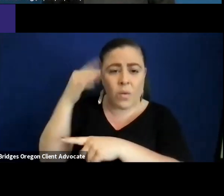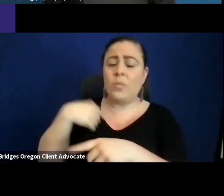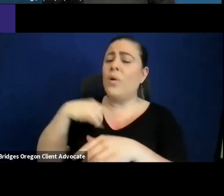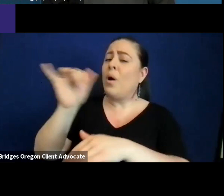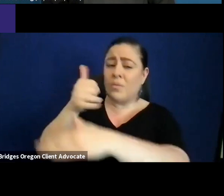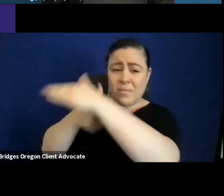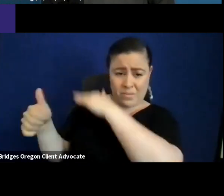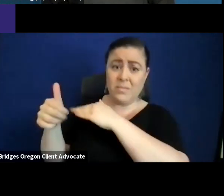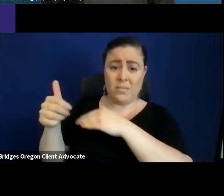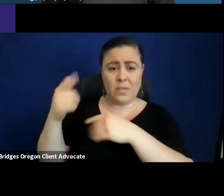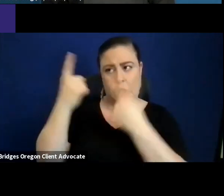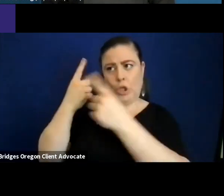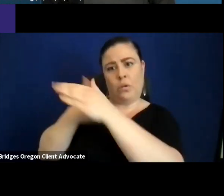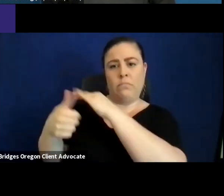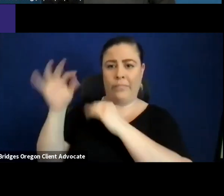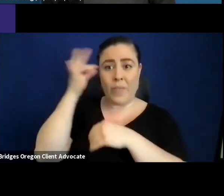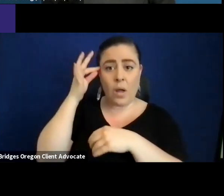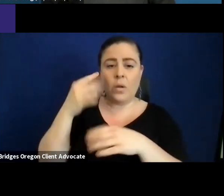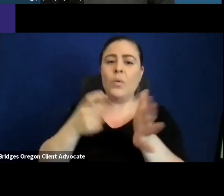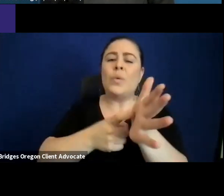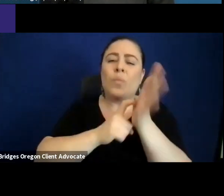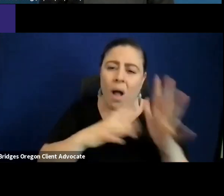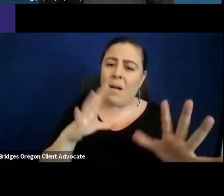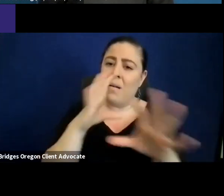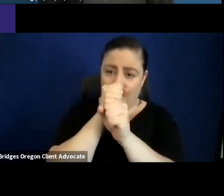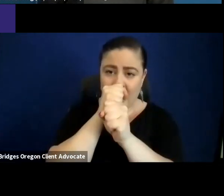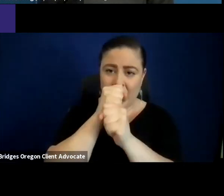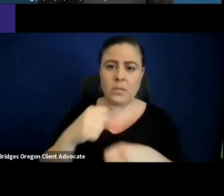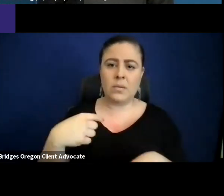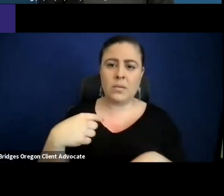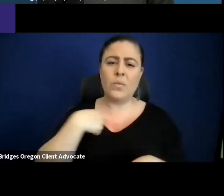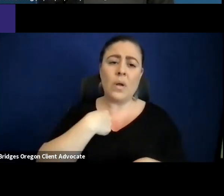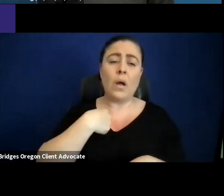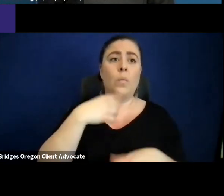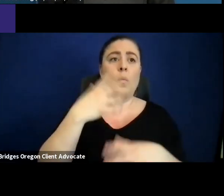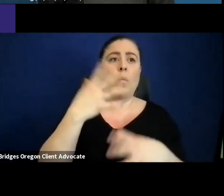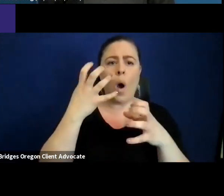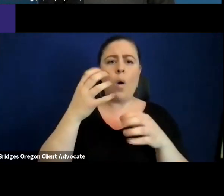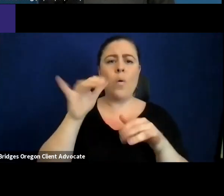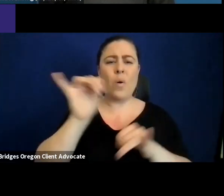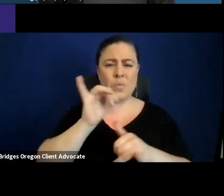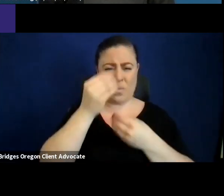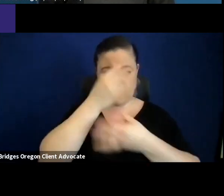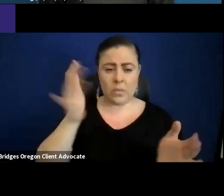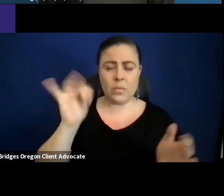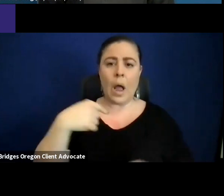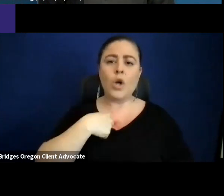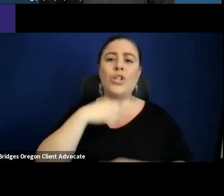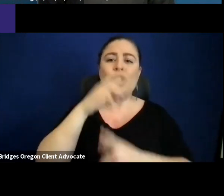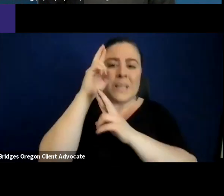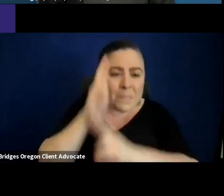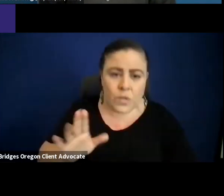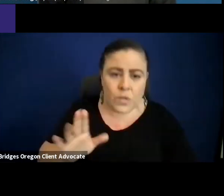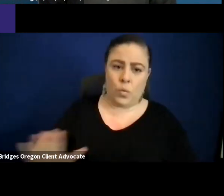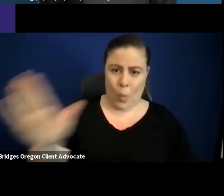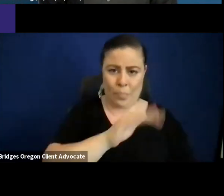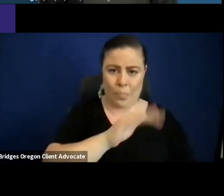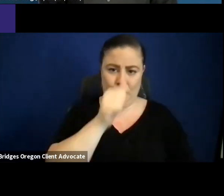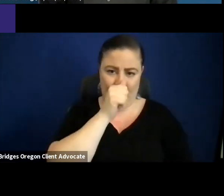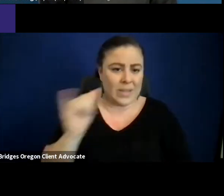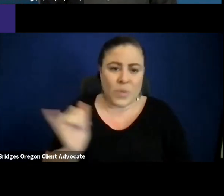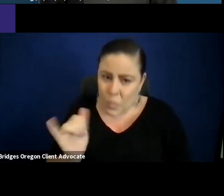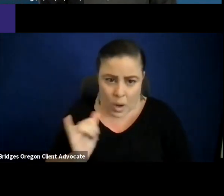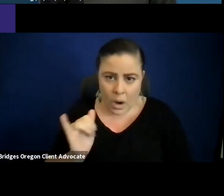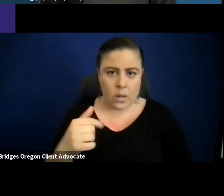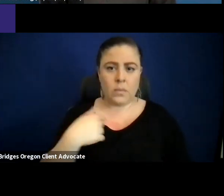and what the grant is federally funded, and we're under the federal government. We're required to have that confidentiality, and also wanted to